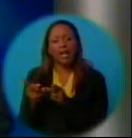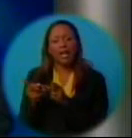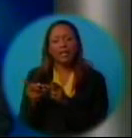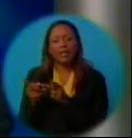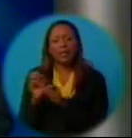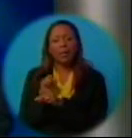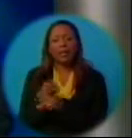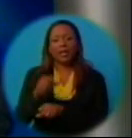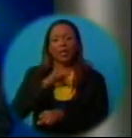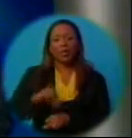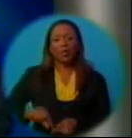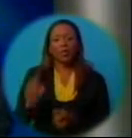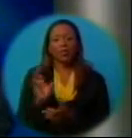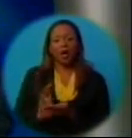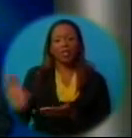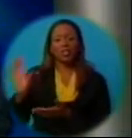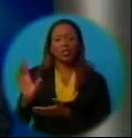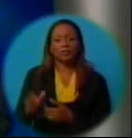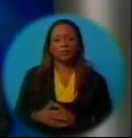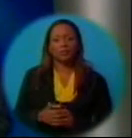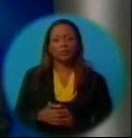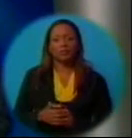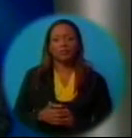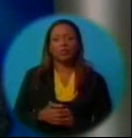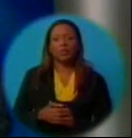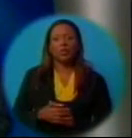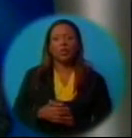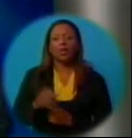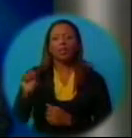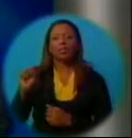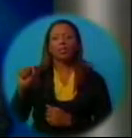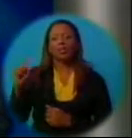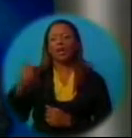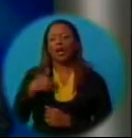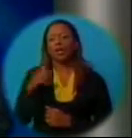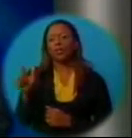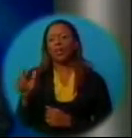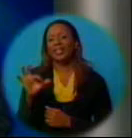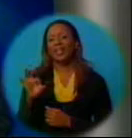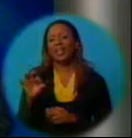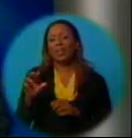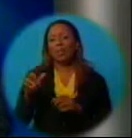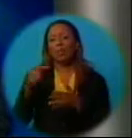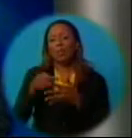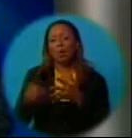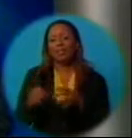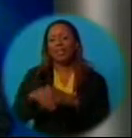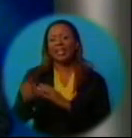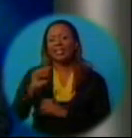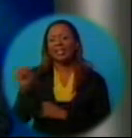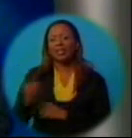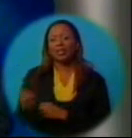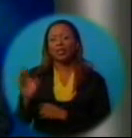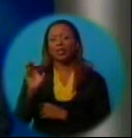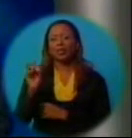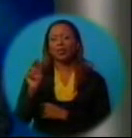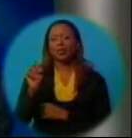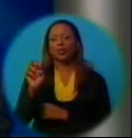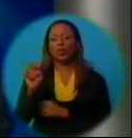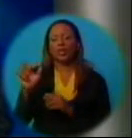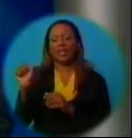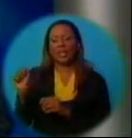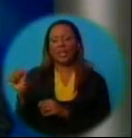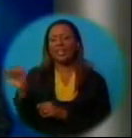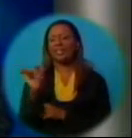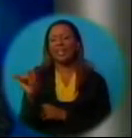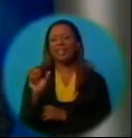position. Playing in Zone A, St. George ended on 29 points, and they joined other zone winners in St. Leonard's who won Zone